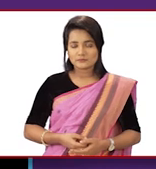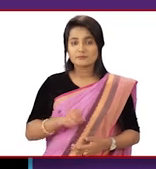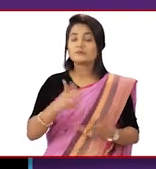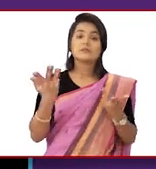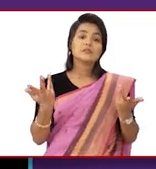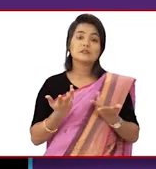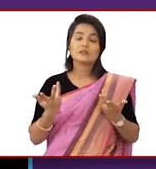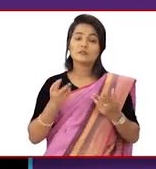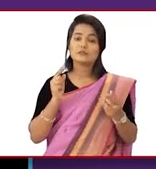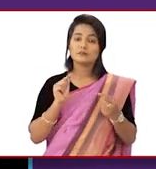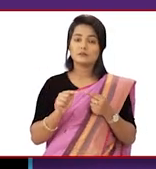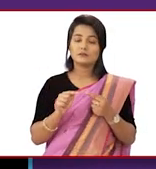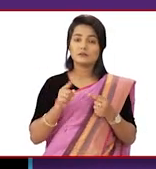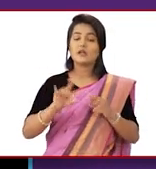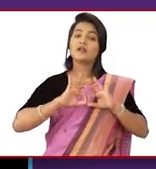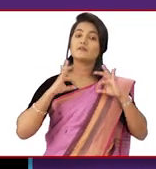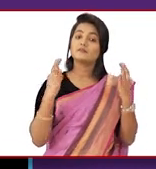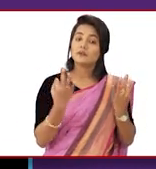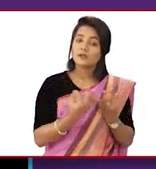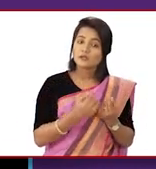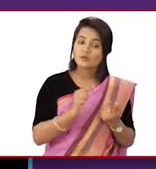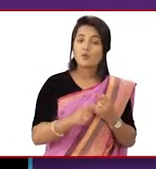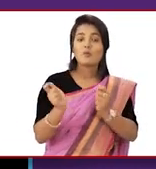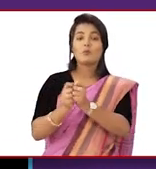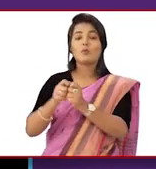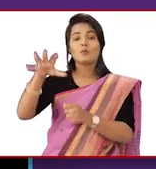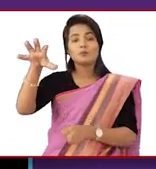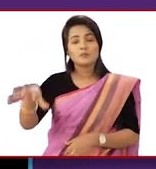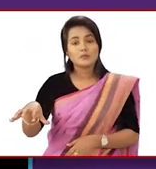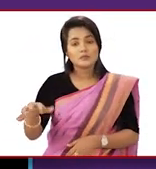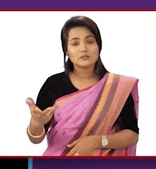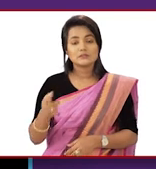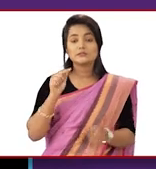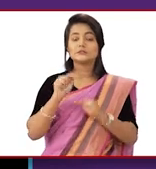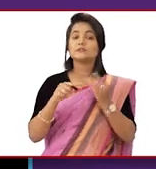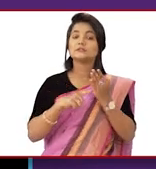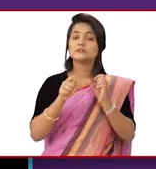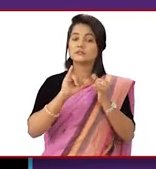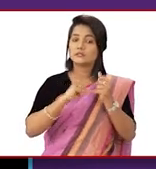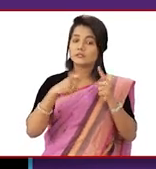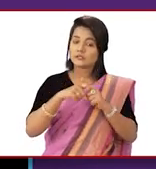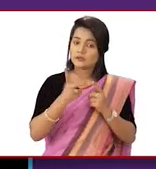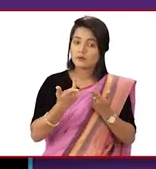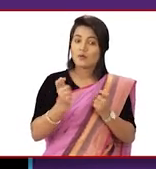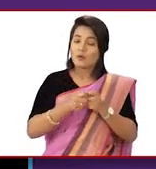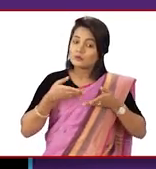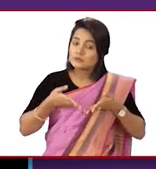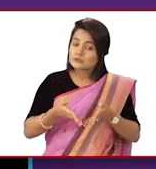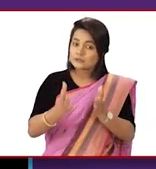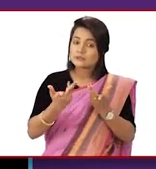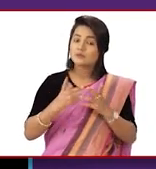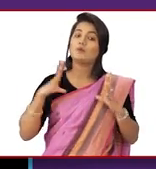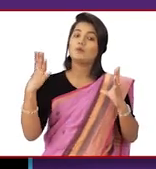what we do within a family or within a workplace as a task rather than as something being a role,